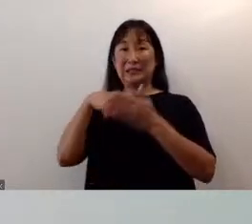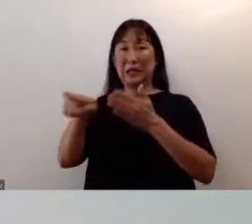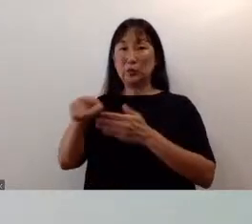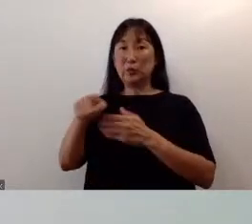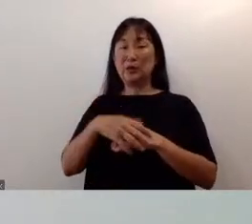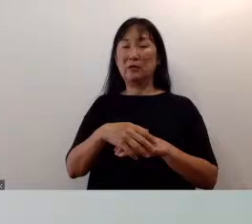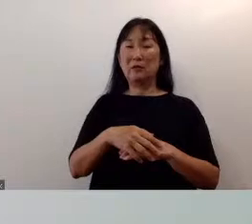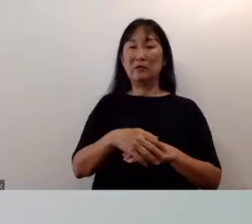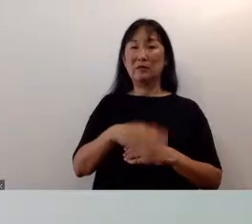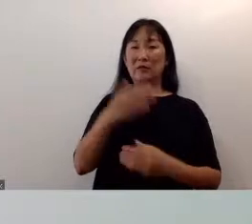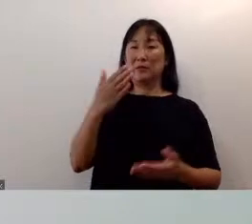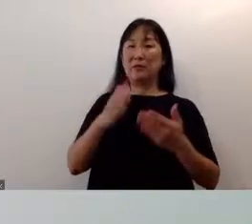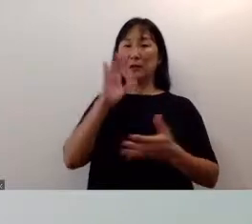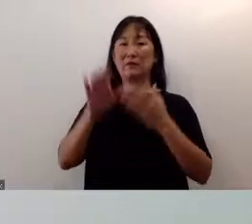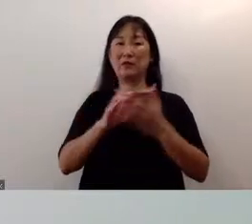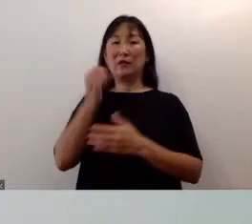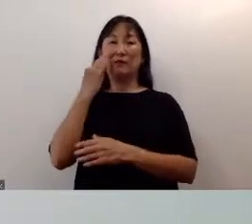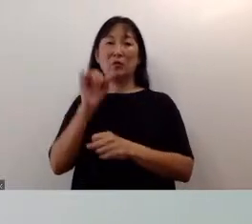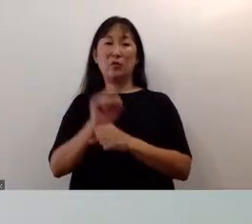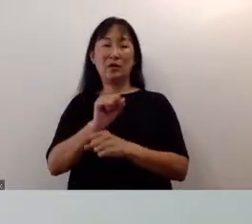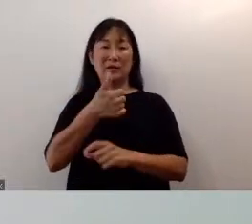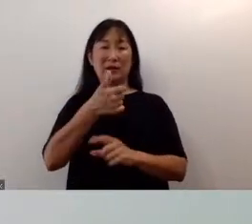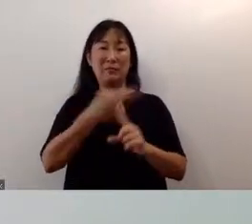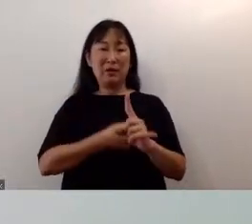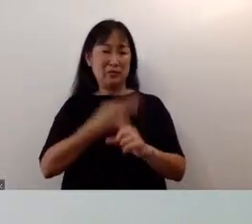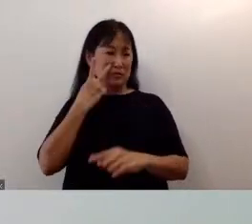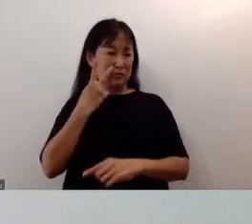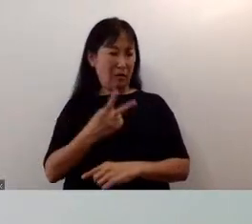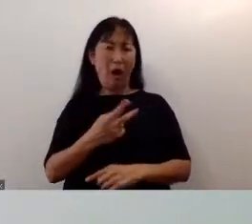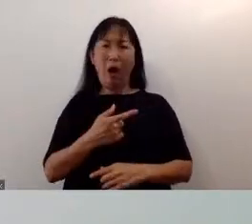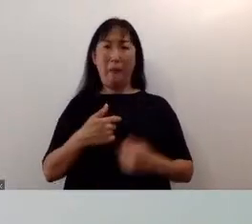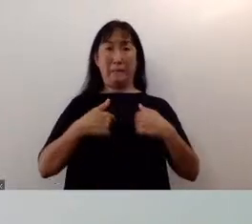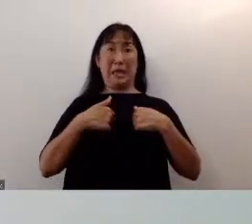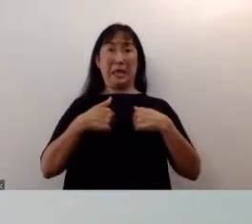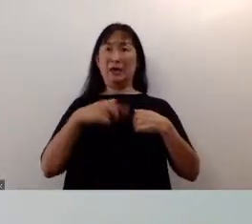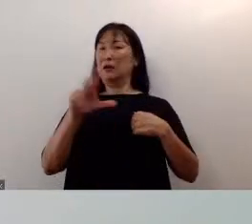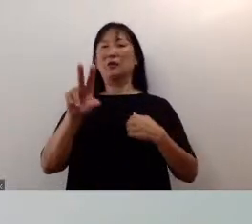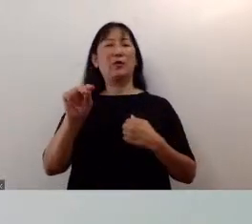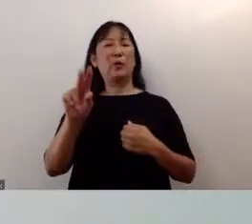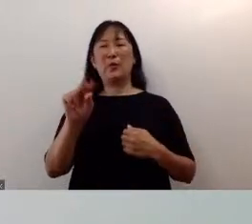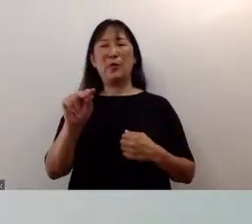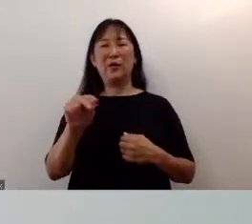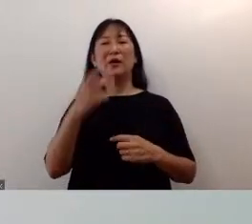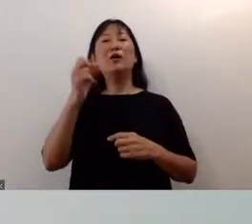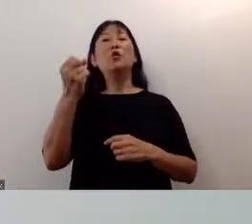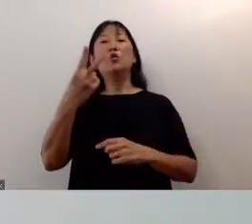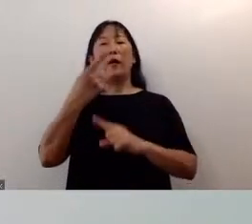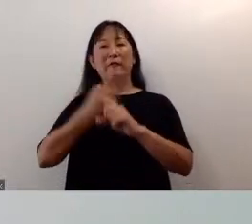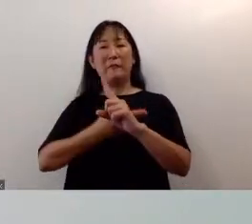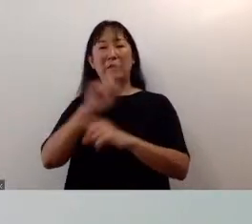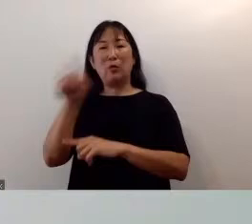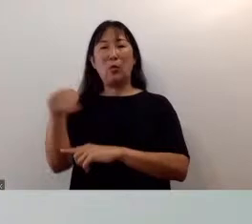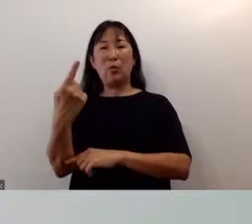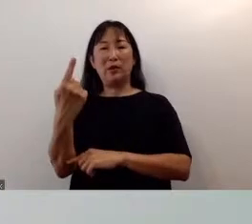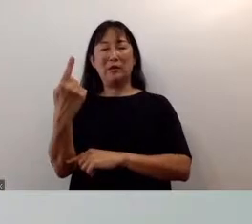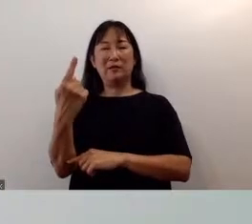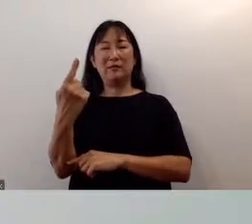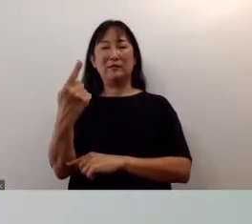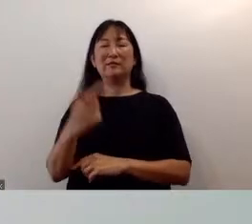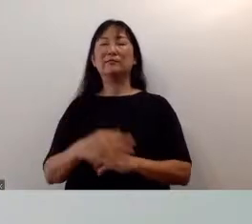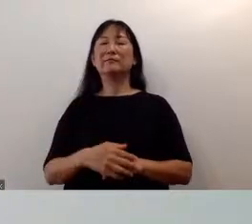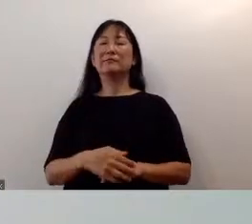might have been a little confusing because if you were a 10-month person and you saw that, you might have thought you had to go back to work. That's not the case. This is just for 12-month